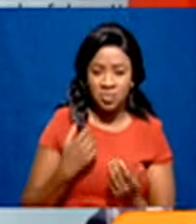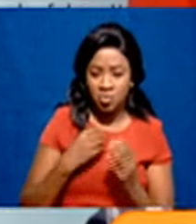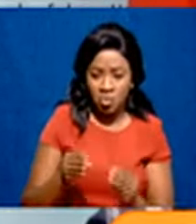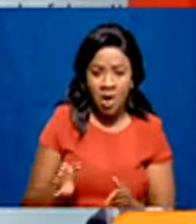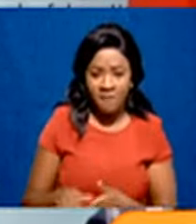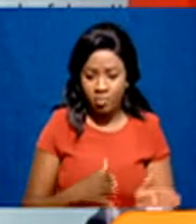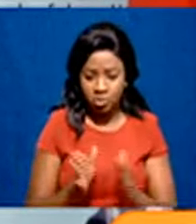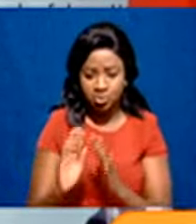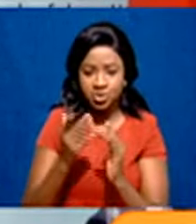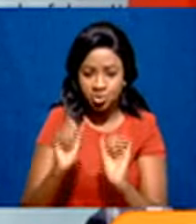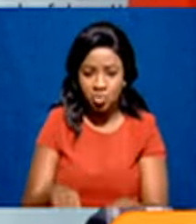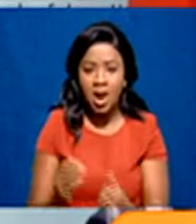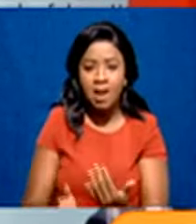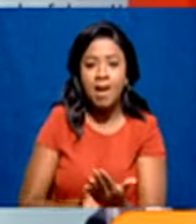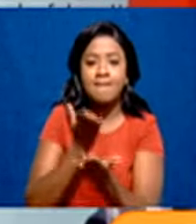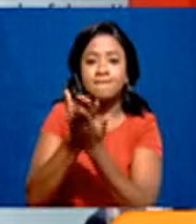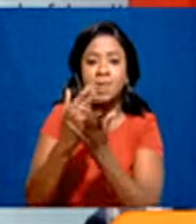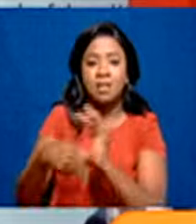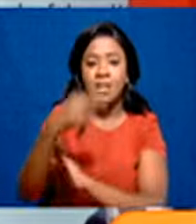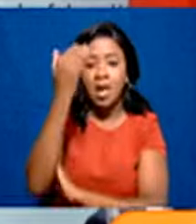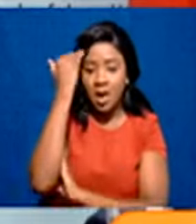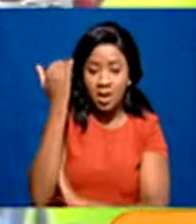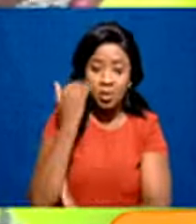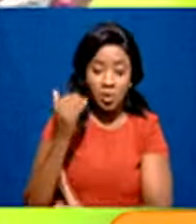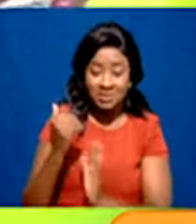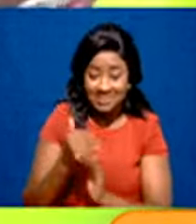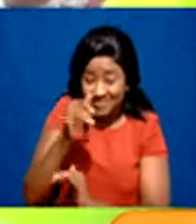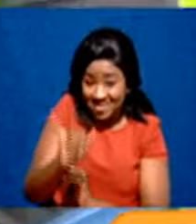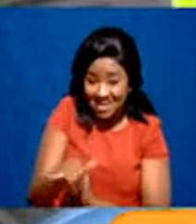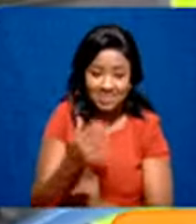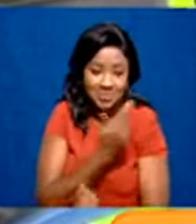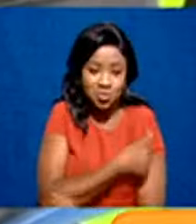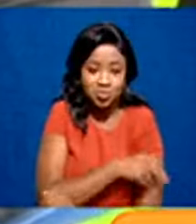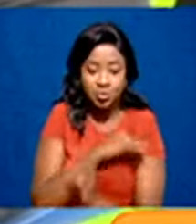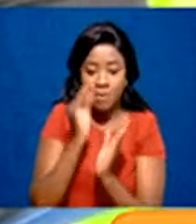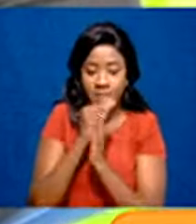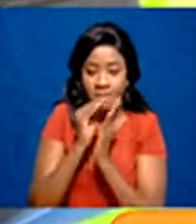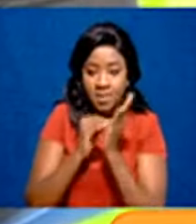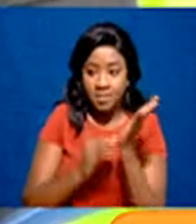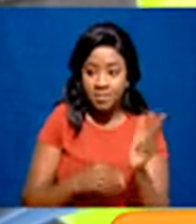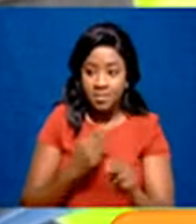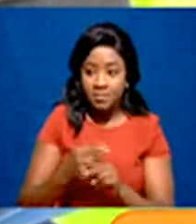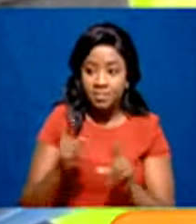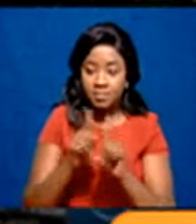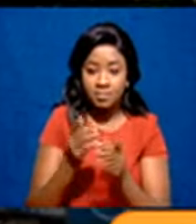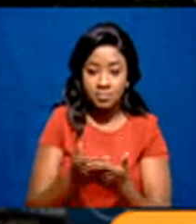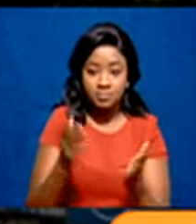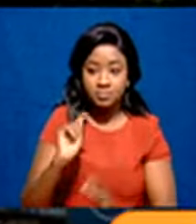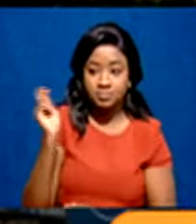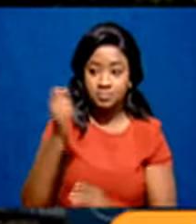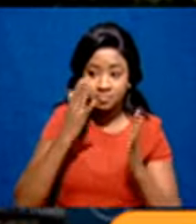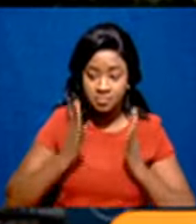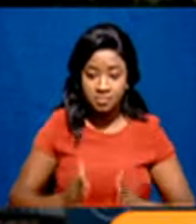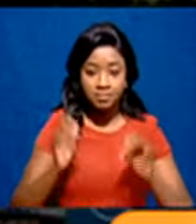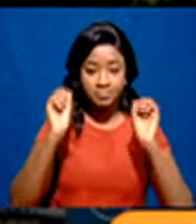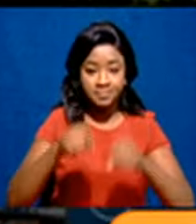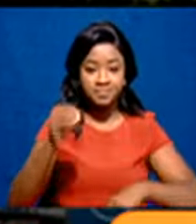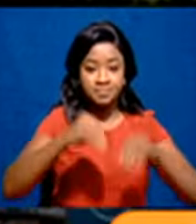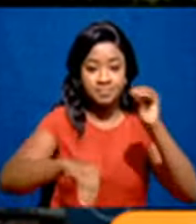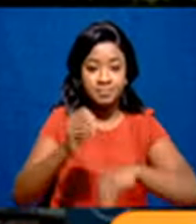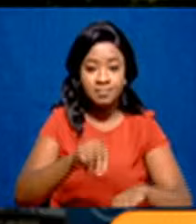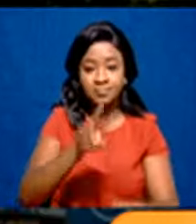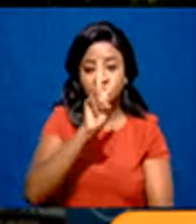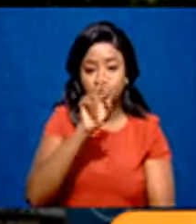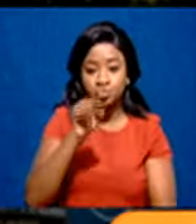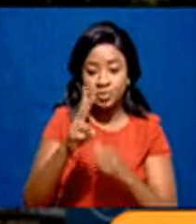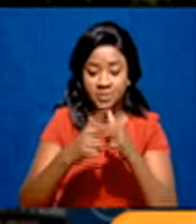is completed, that's when the hospital should be listed. Kenyans will now be mandated to contribute 2.75% of their gross